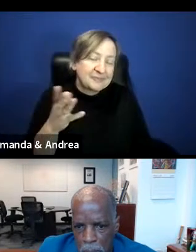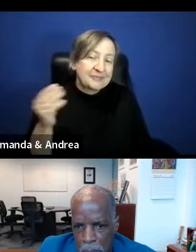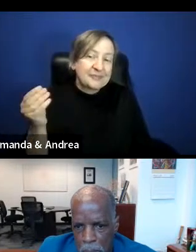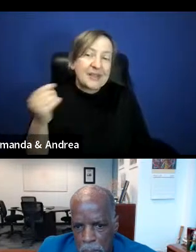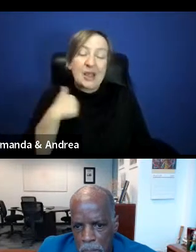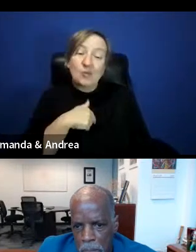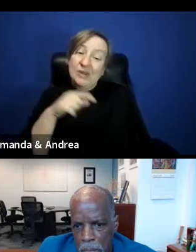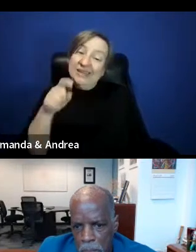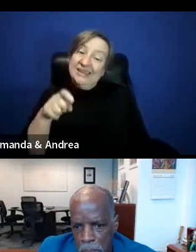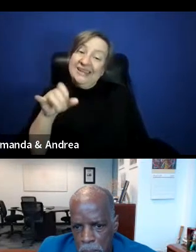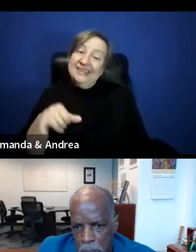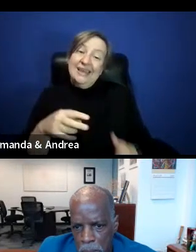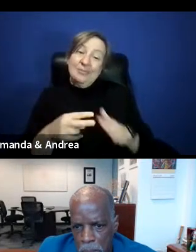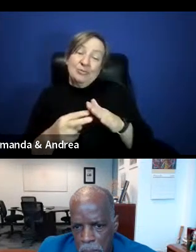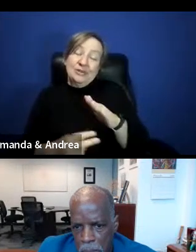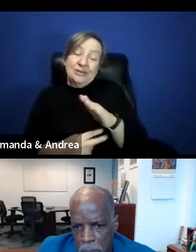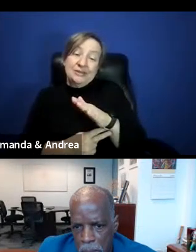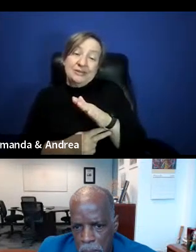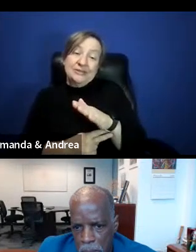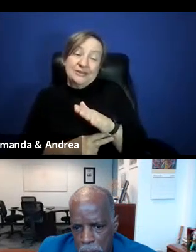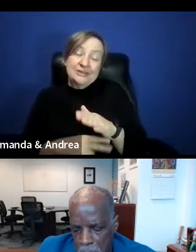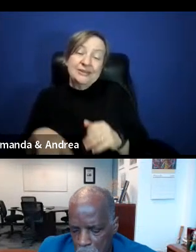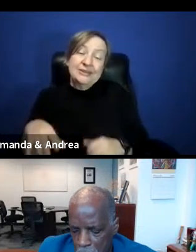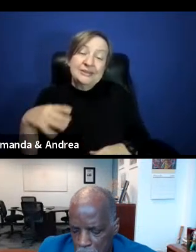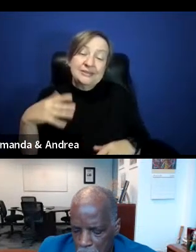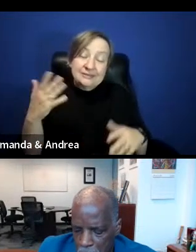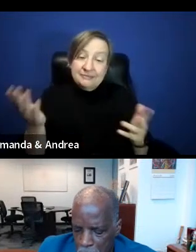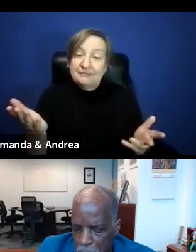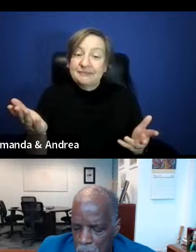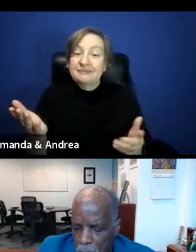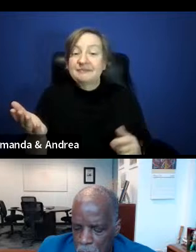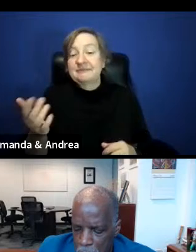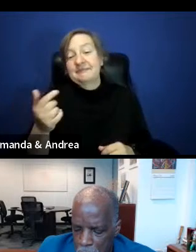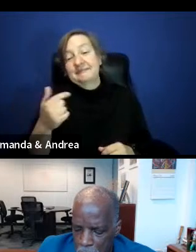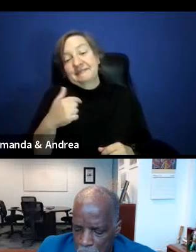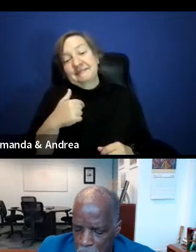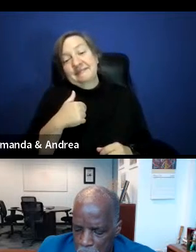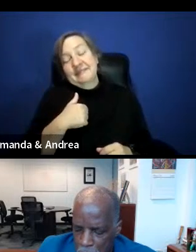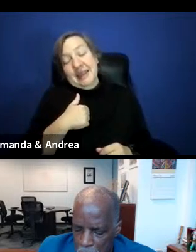we need it. And so I just